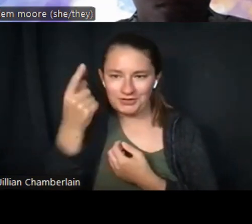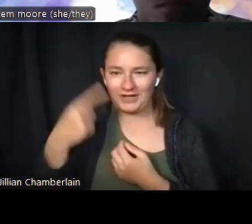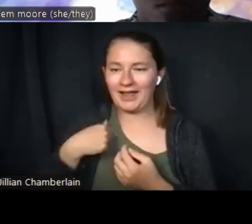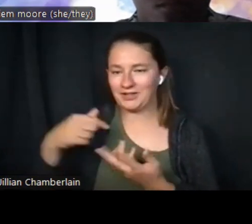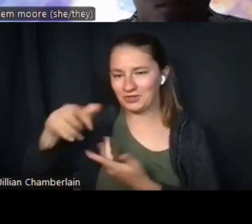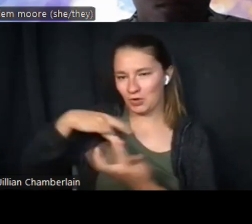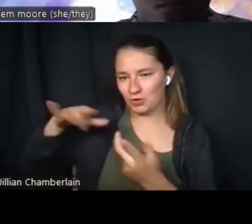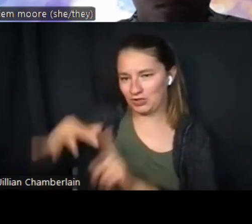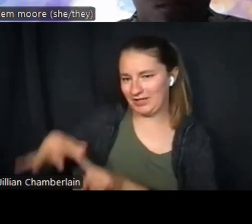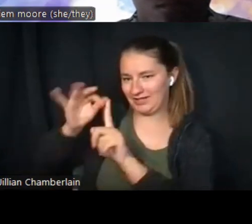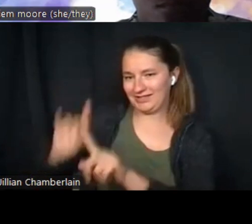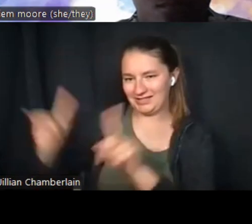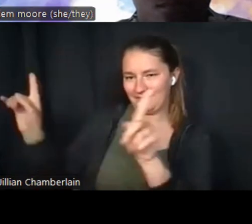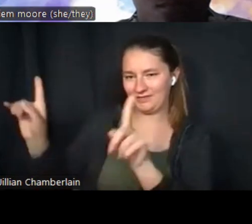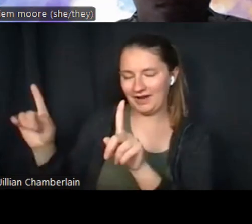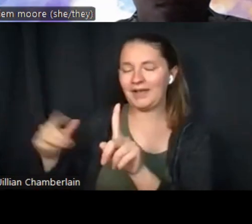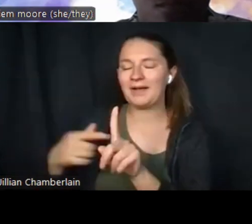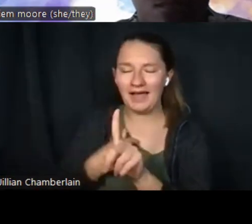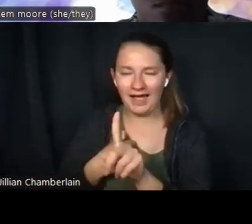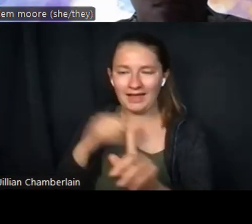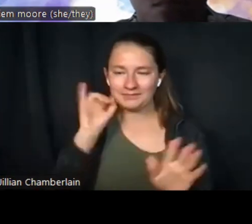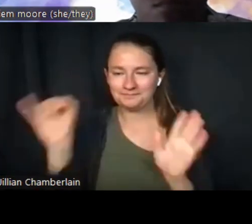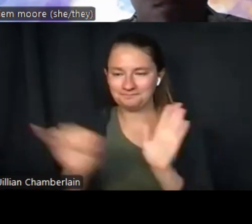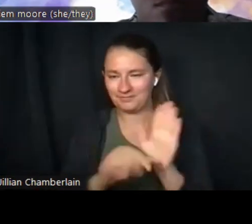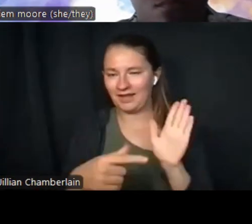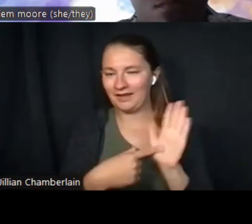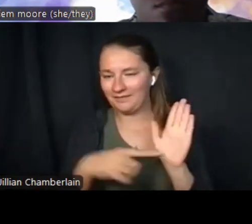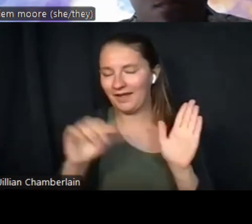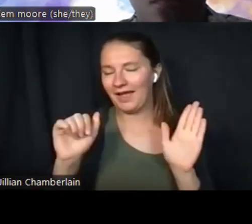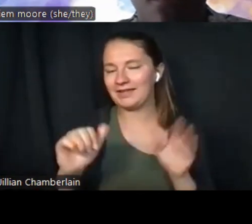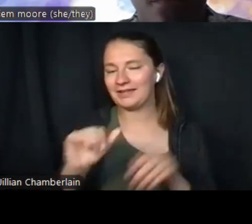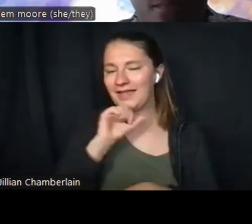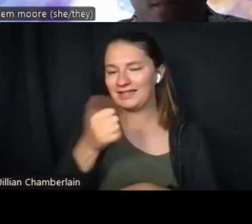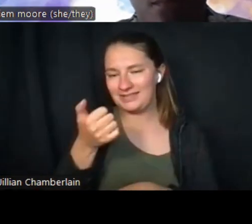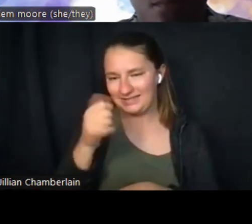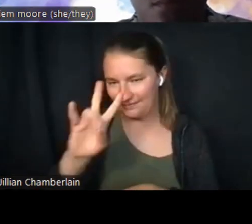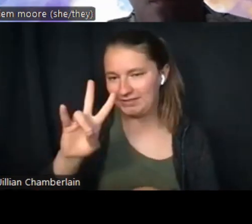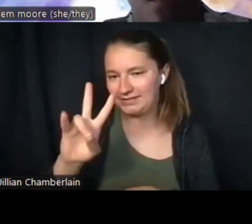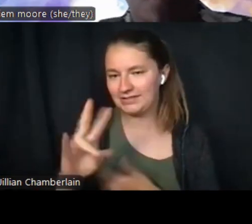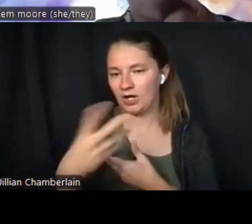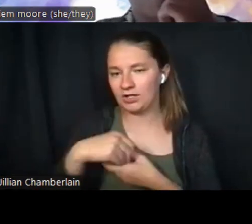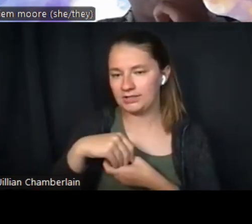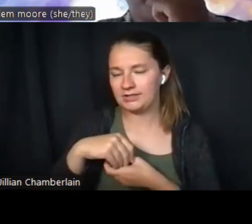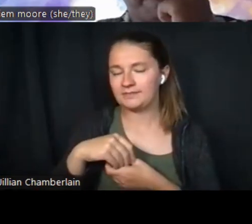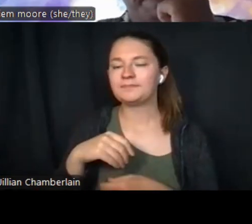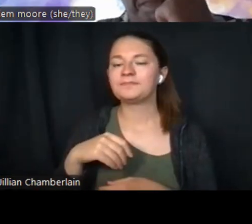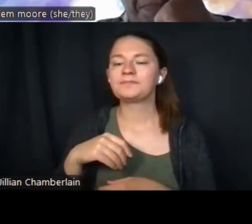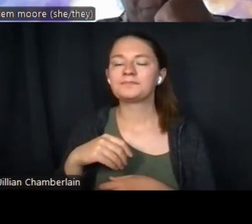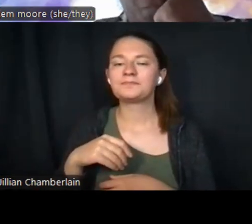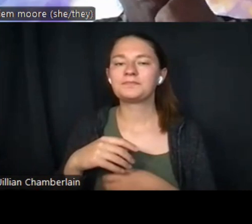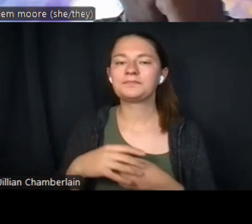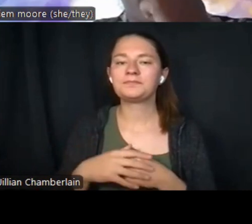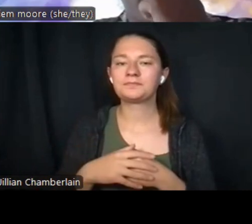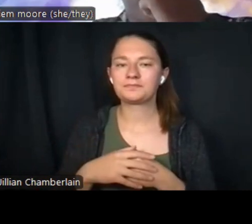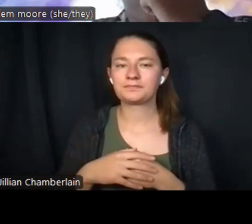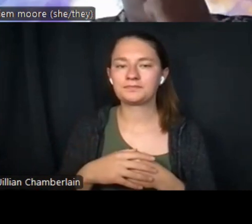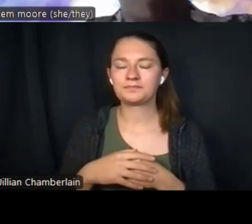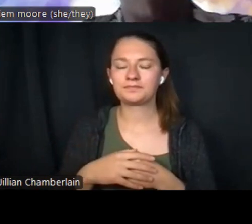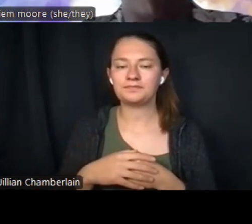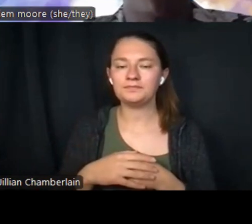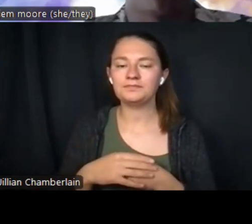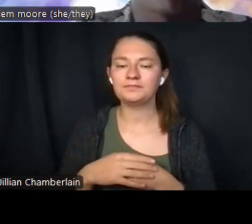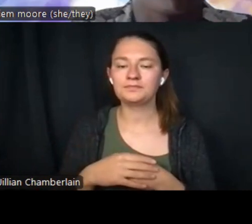I was autistic until I was 17, got an official diagnosis, but I did realize that I